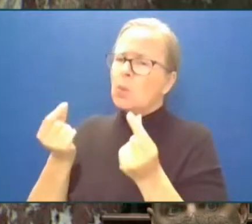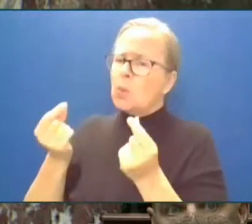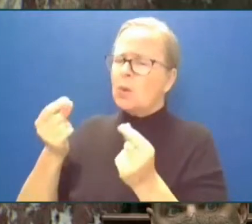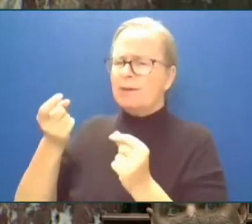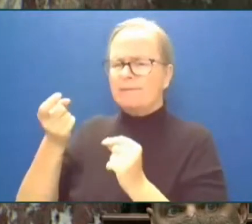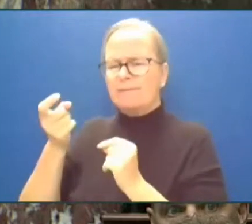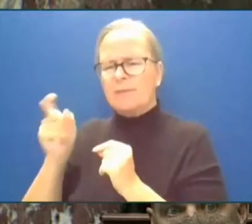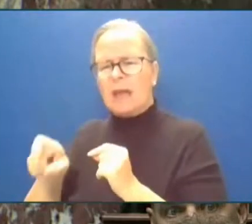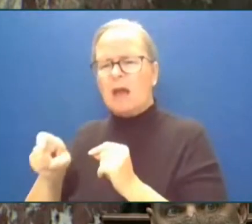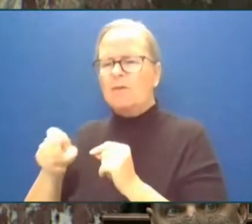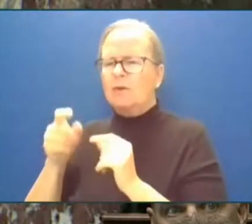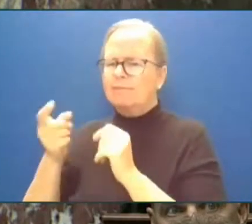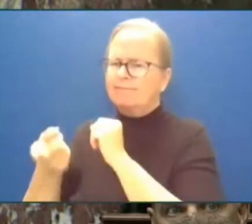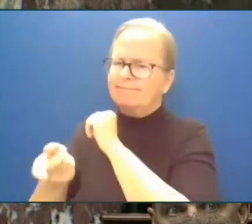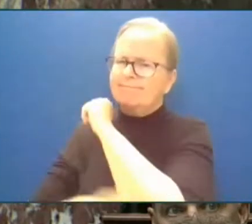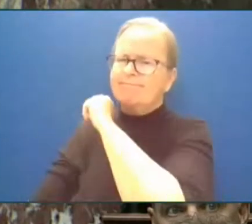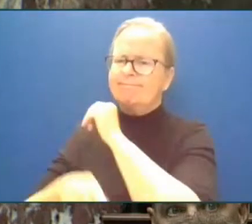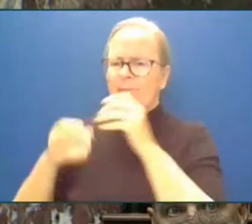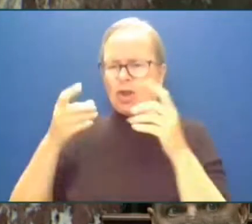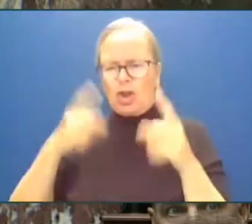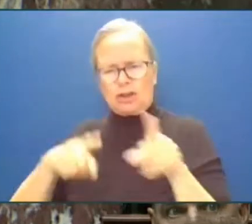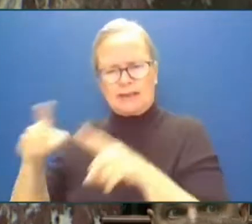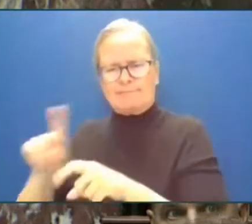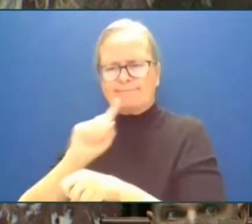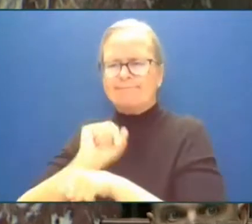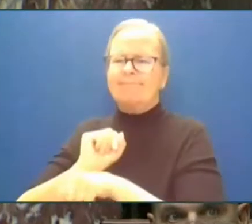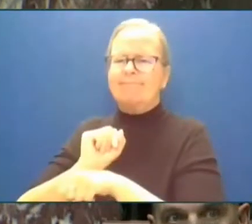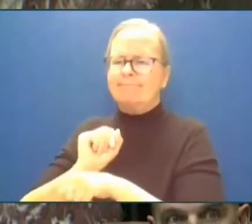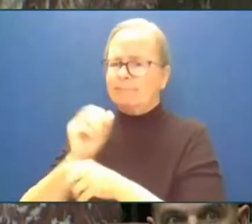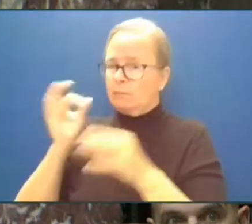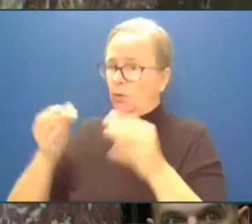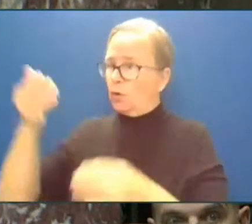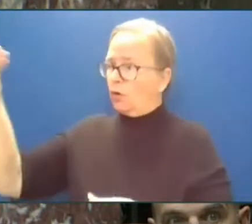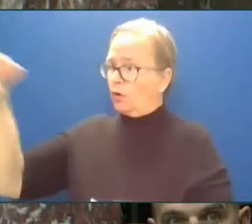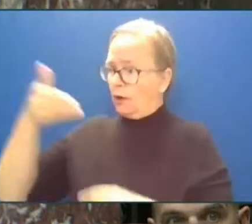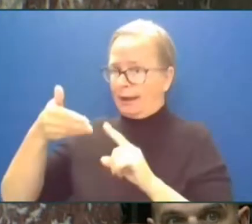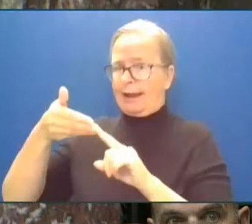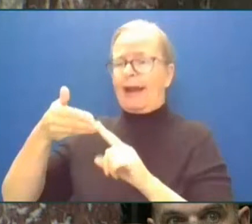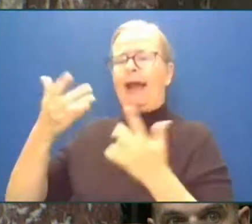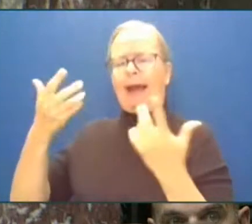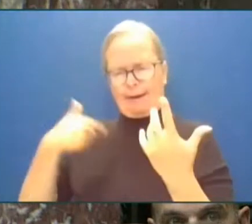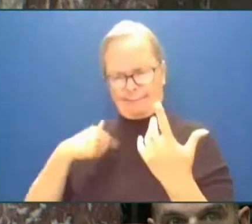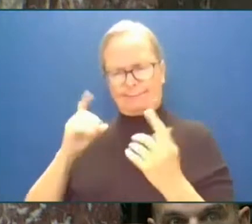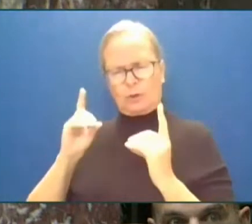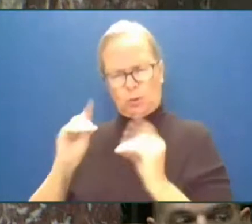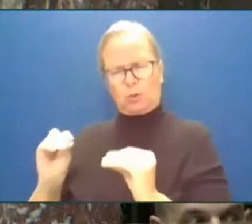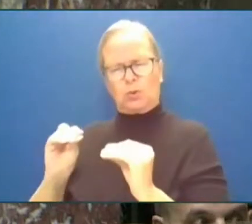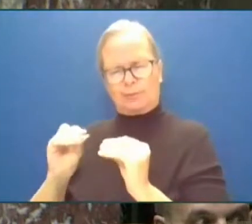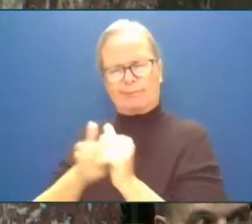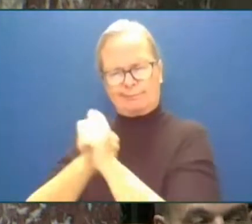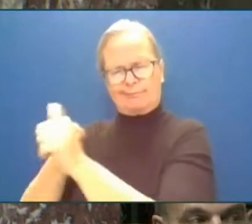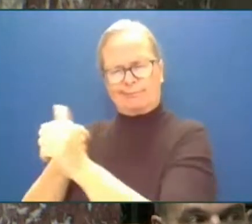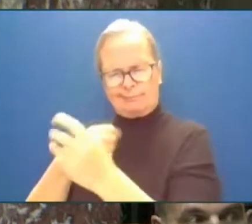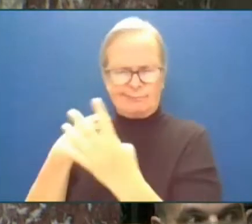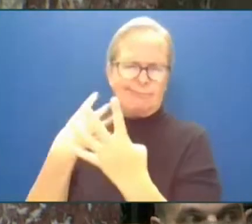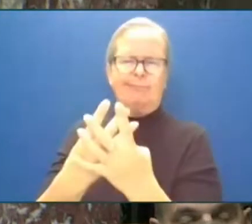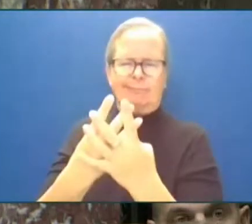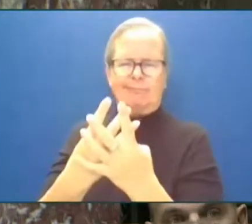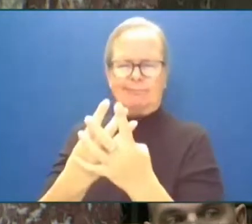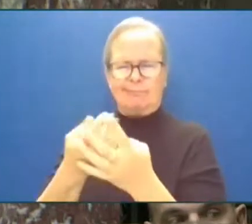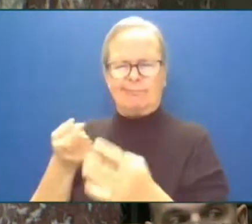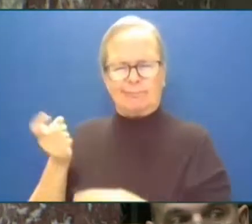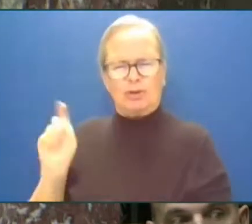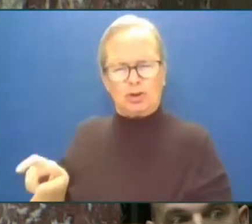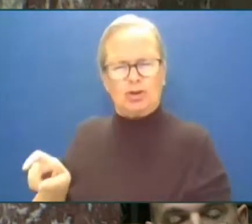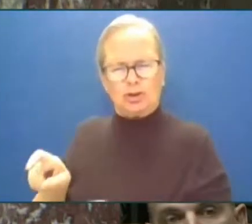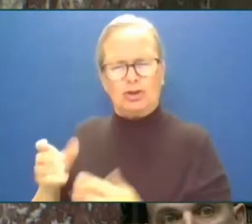of course people should go to jail. Of course there should be consequences for that behavior. There are a variety of tools, one of which the member